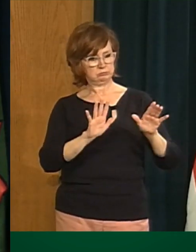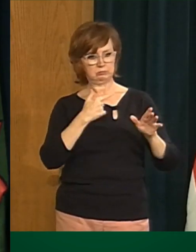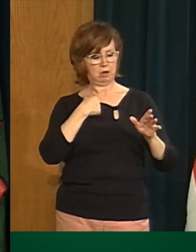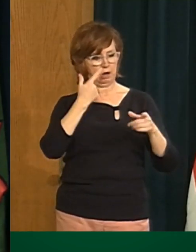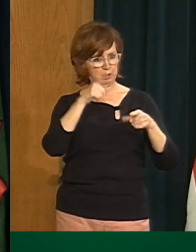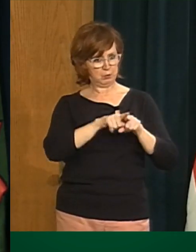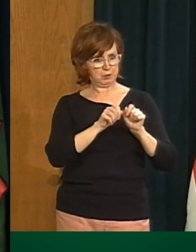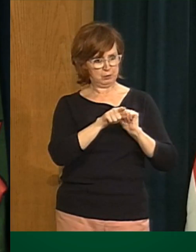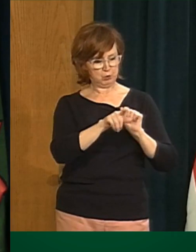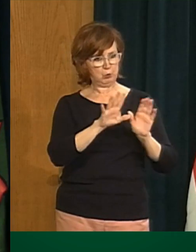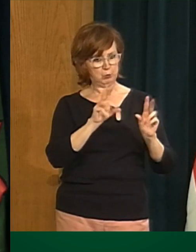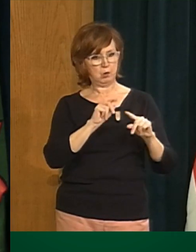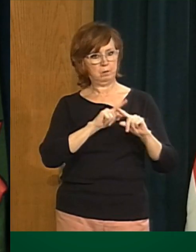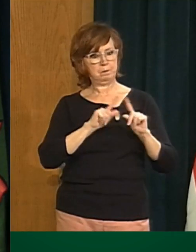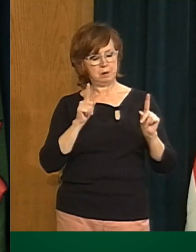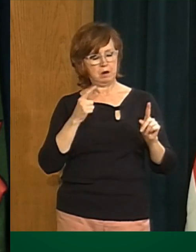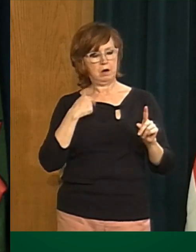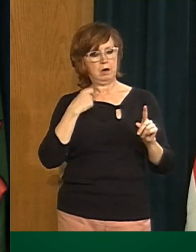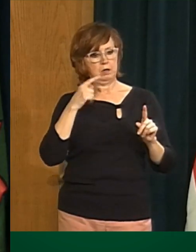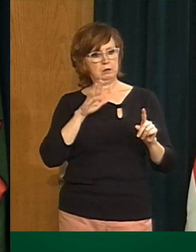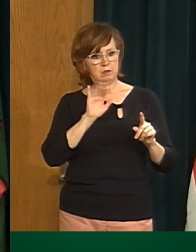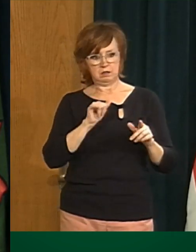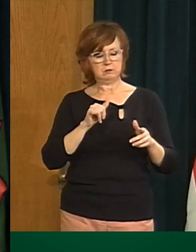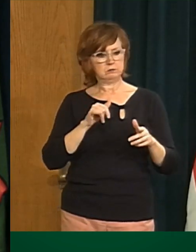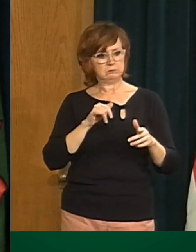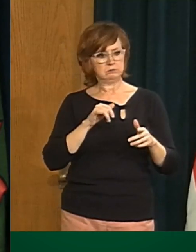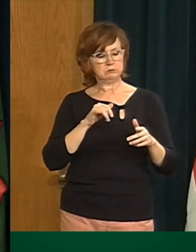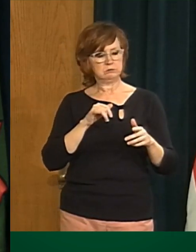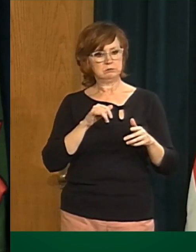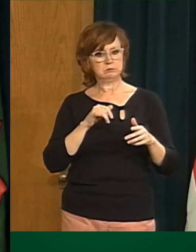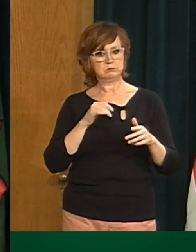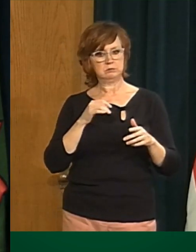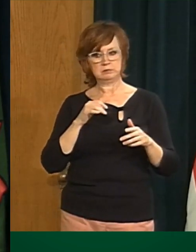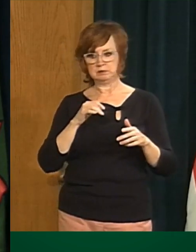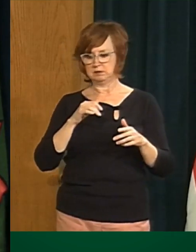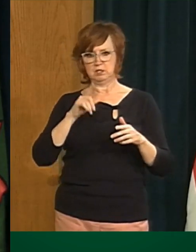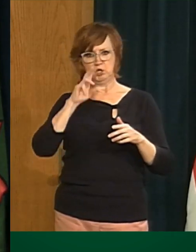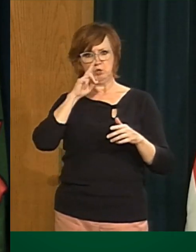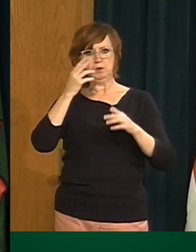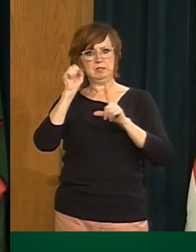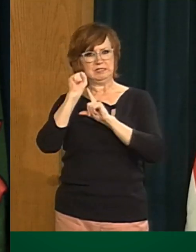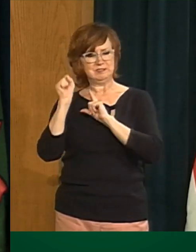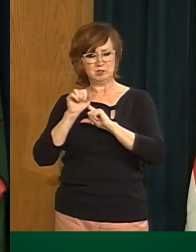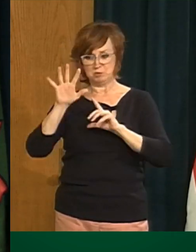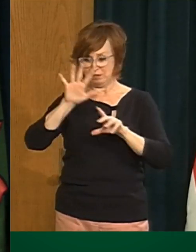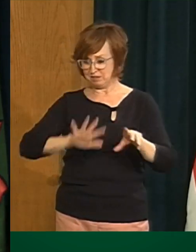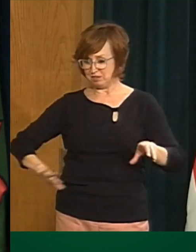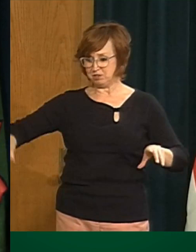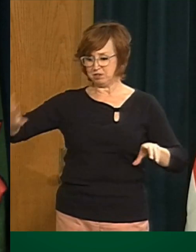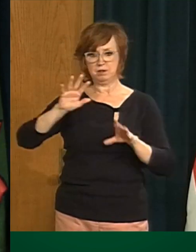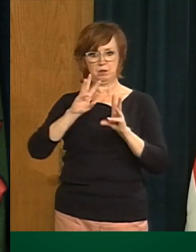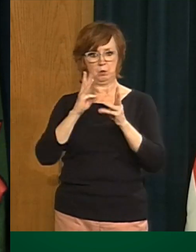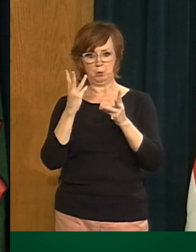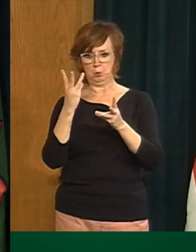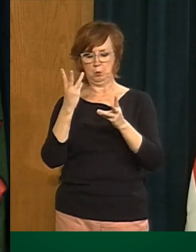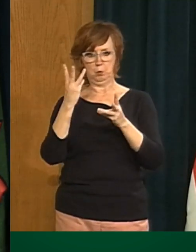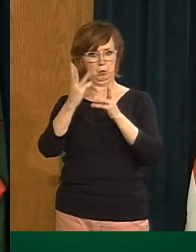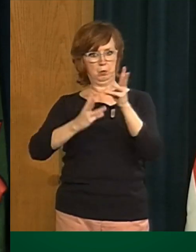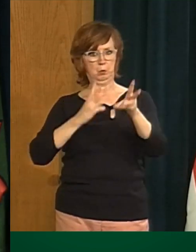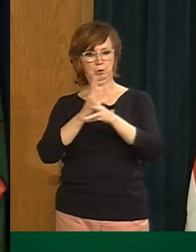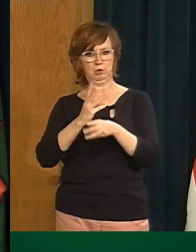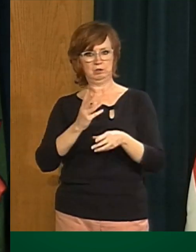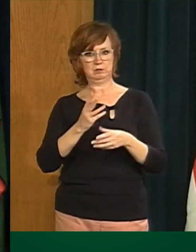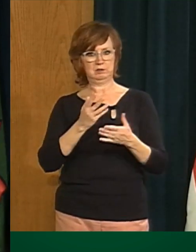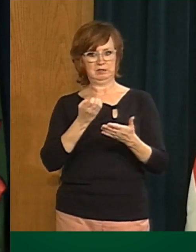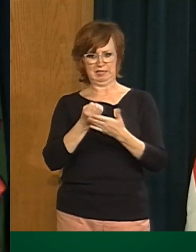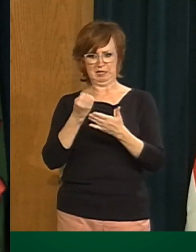So the plan that we have put forward, I have every confidence in, as it has all the opportunities for